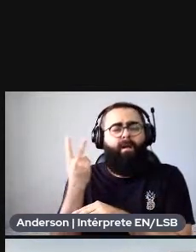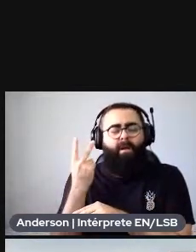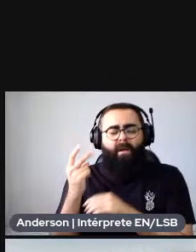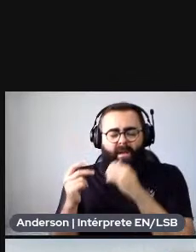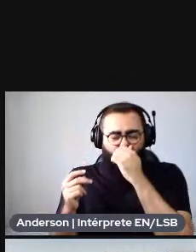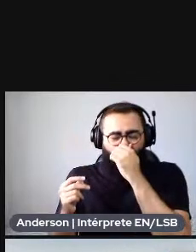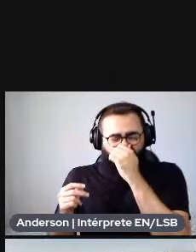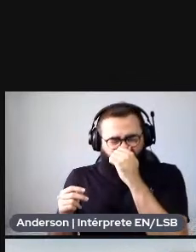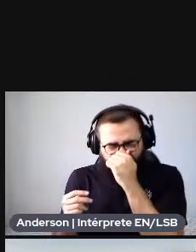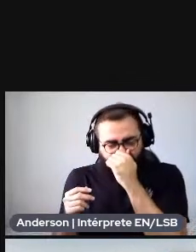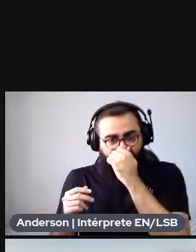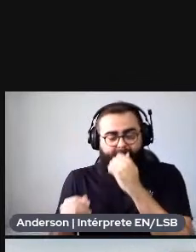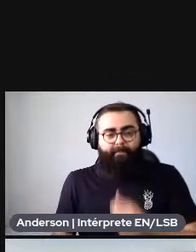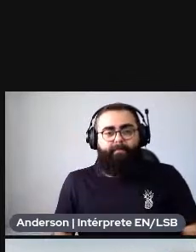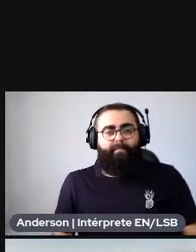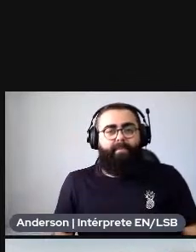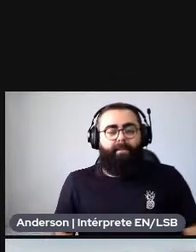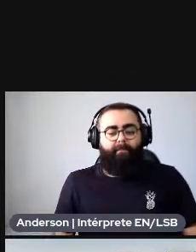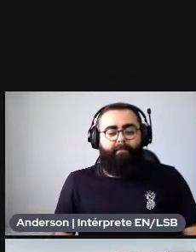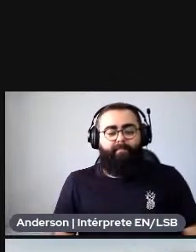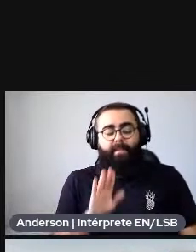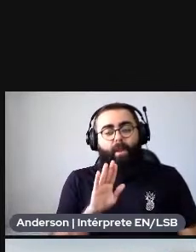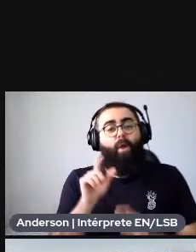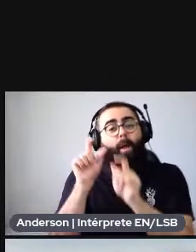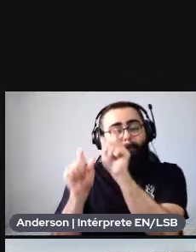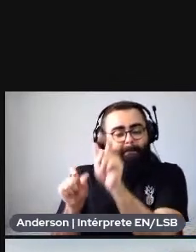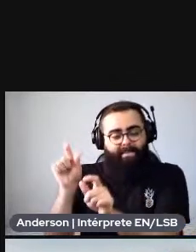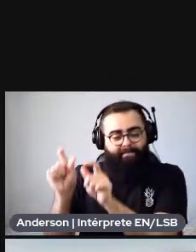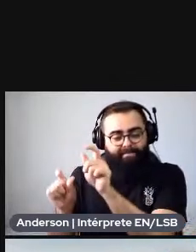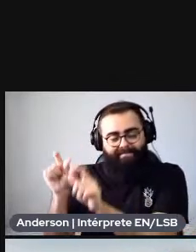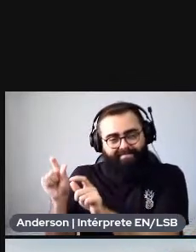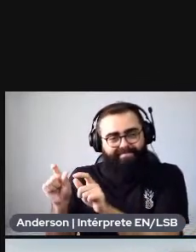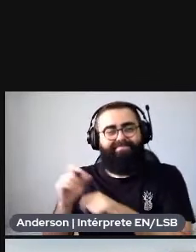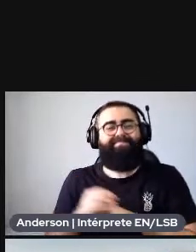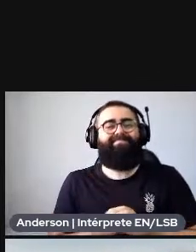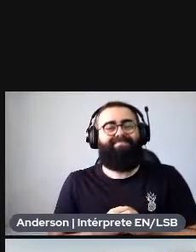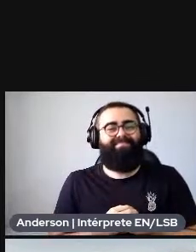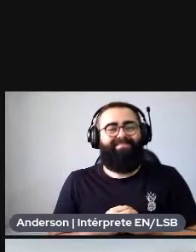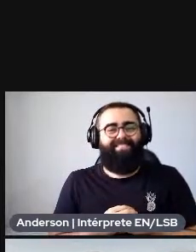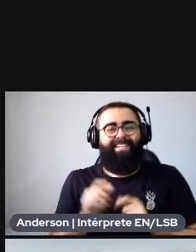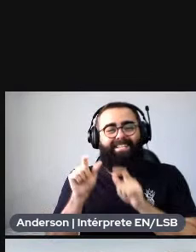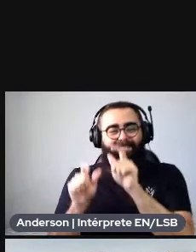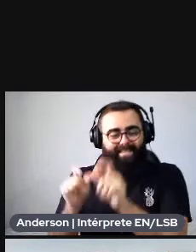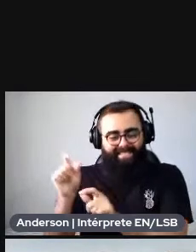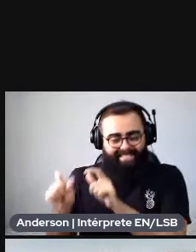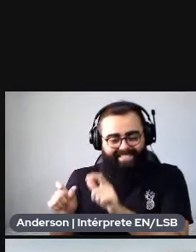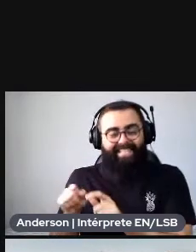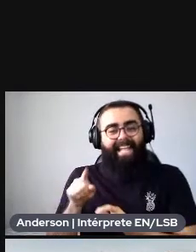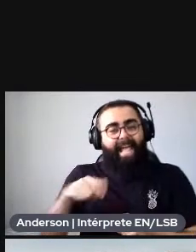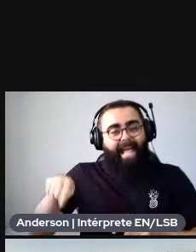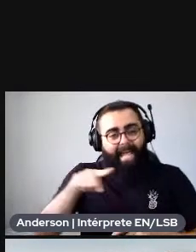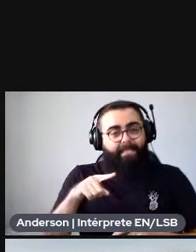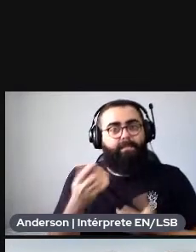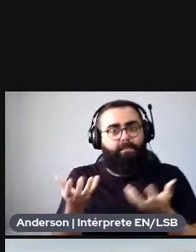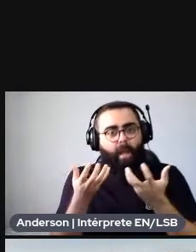be creative and enhance the expressive value of the inchoative, they had to turn to